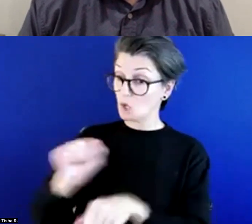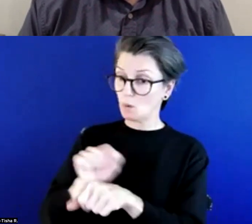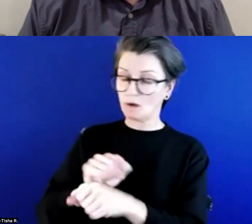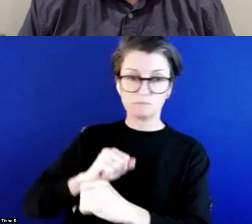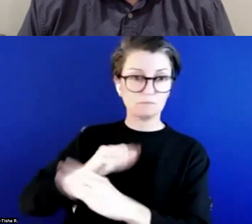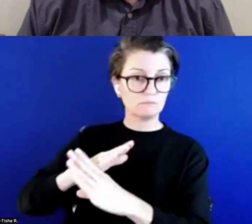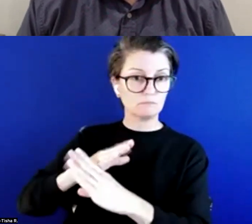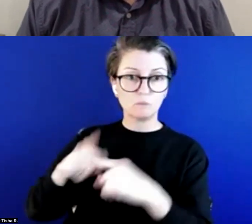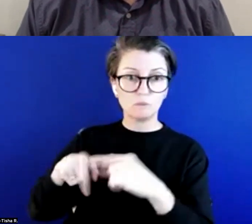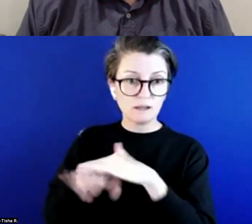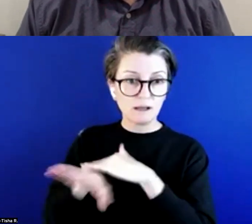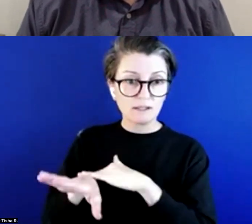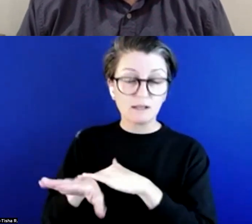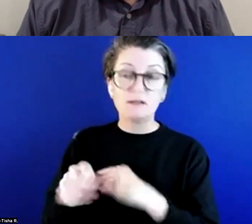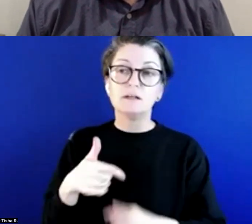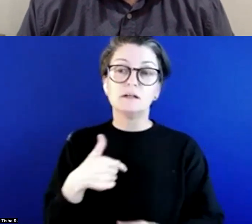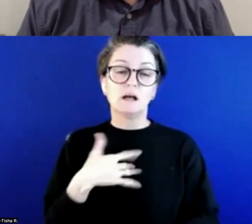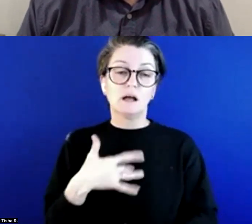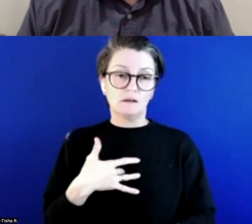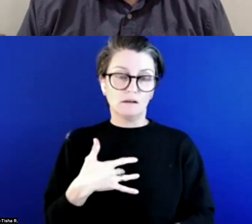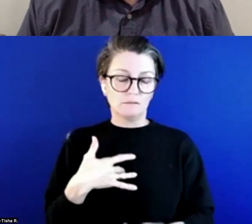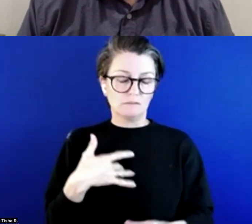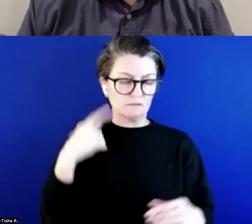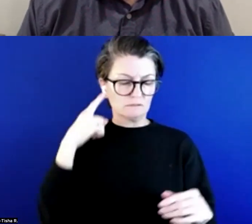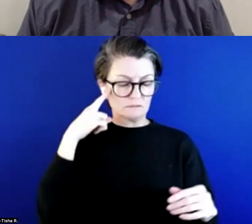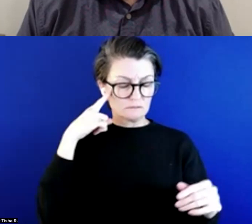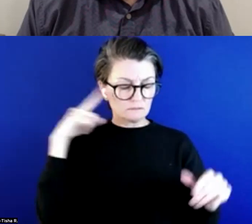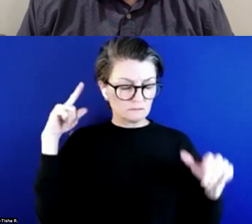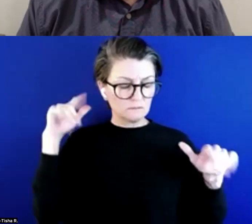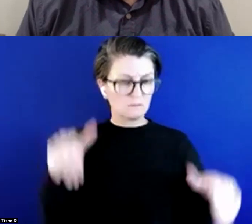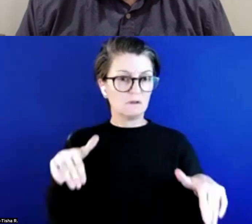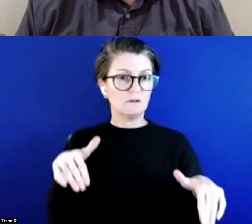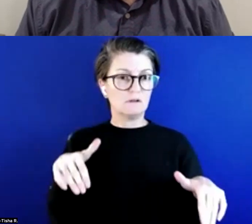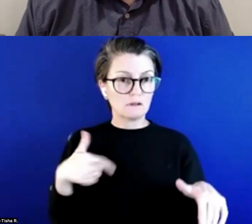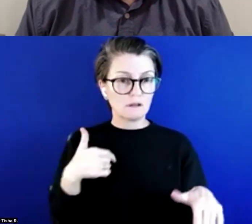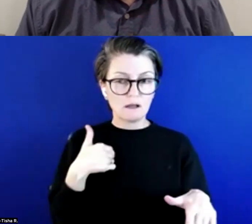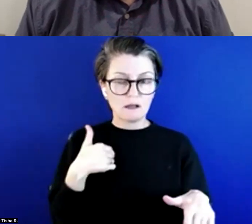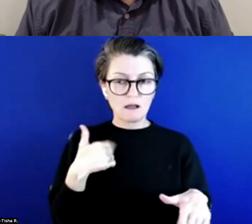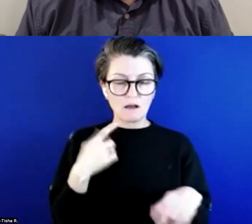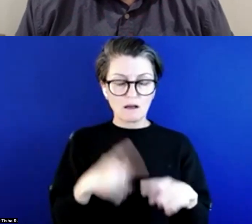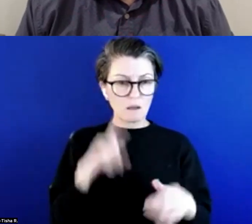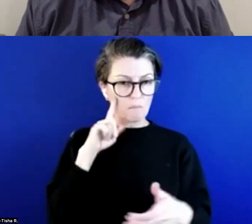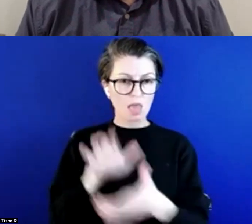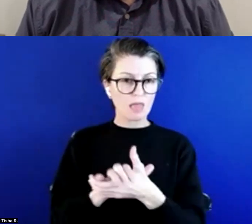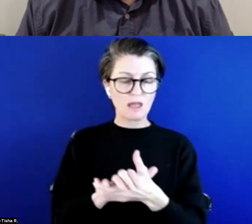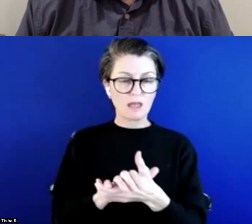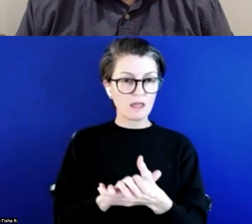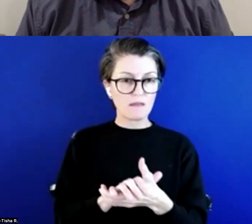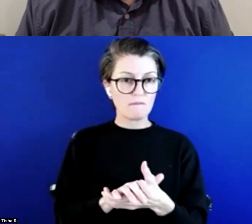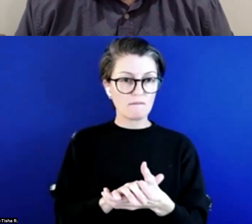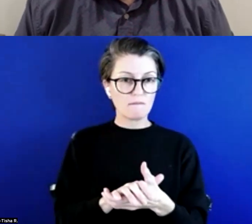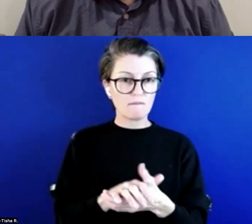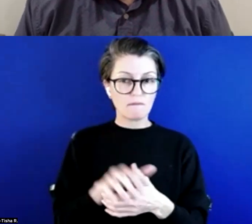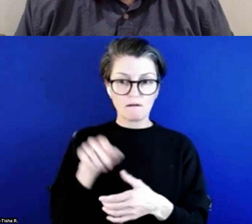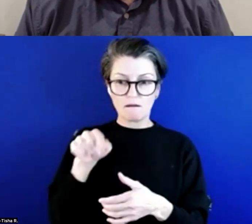of taken aback and kind of caught off guard by a world that I didn't